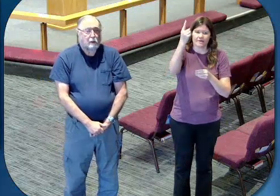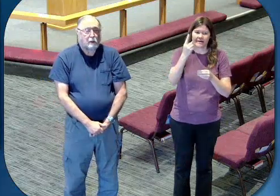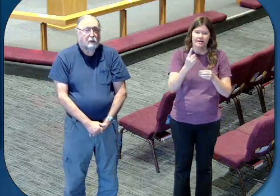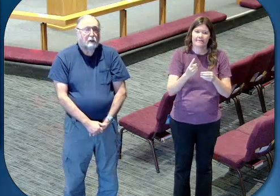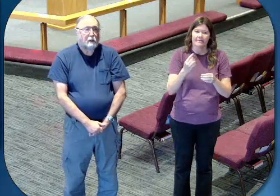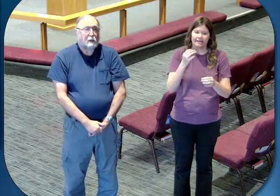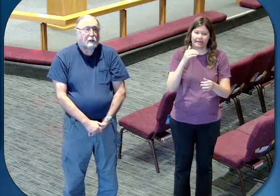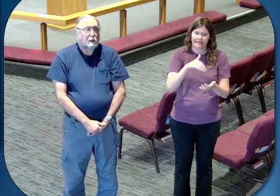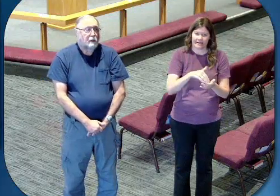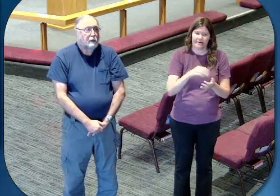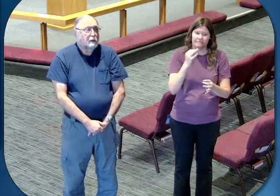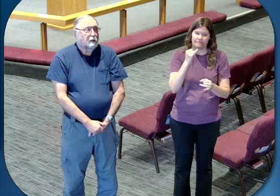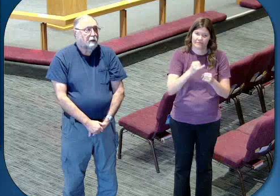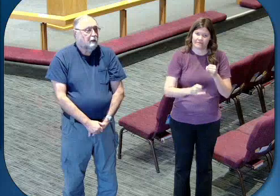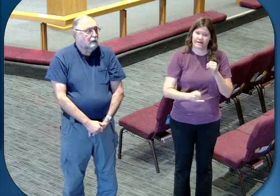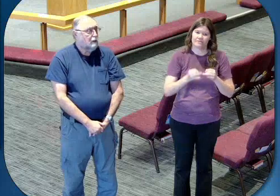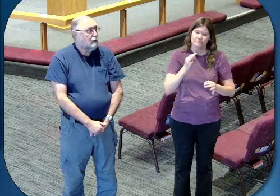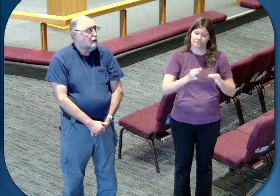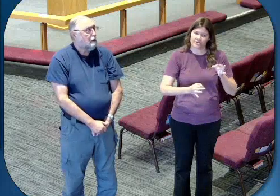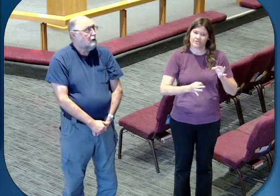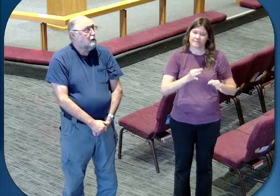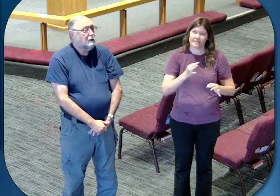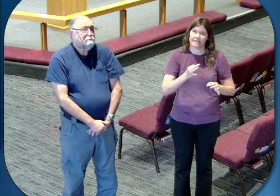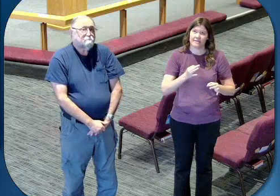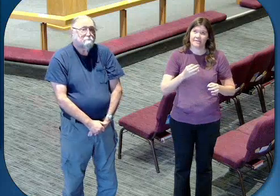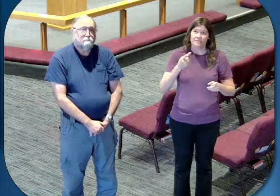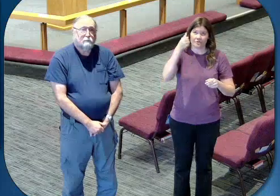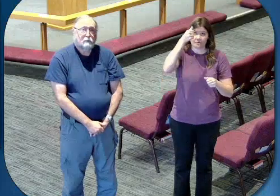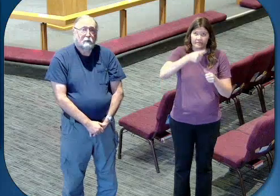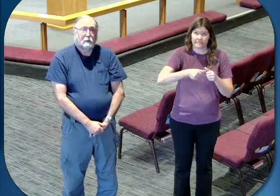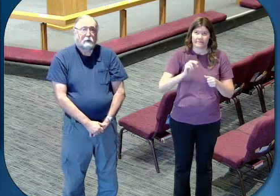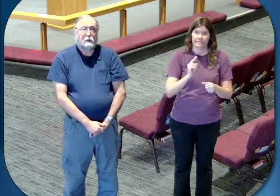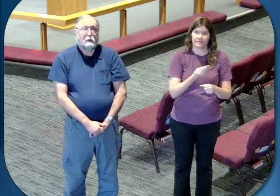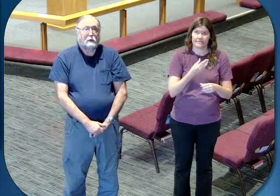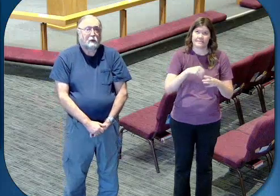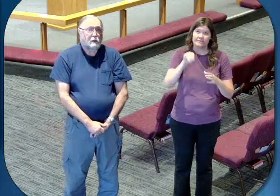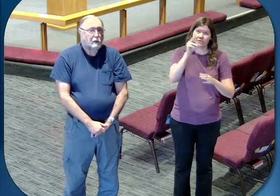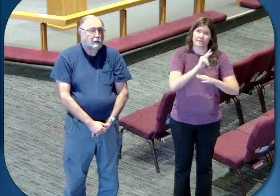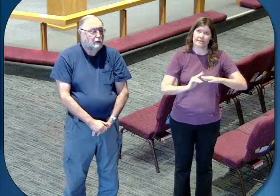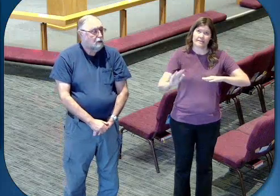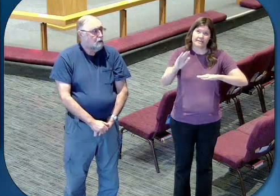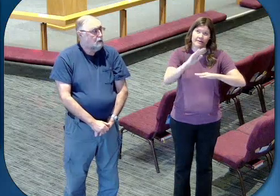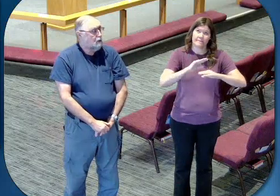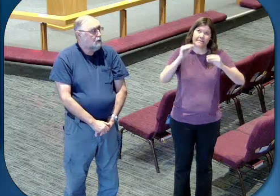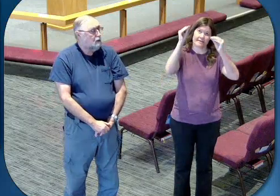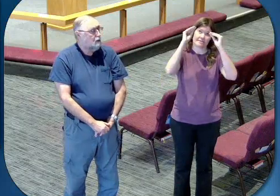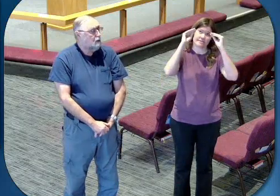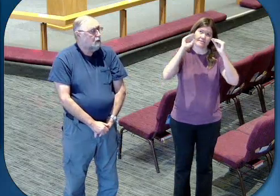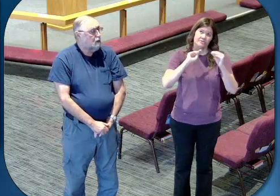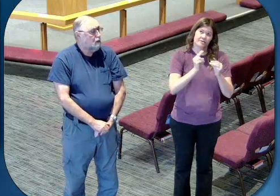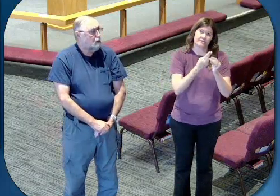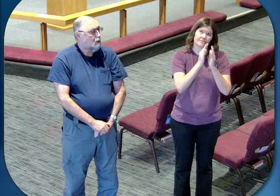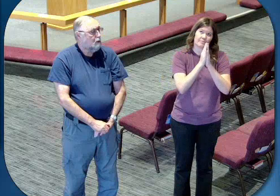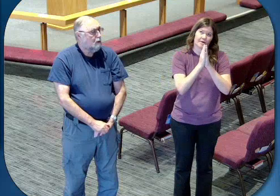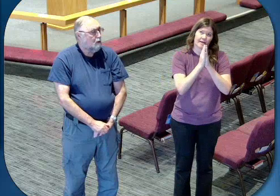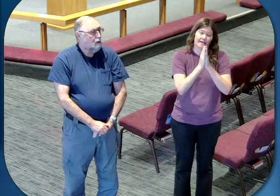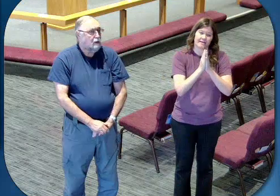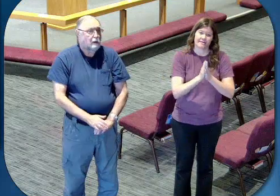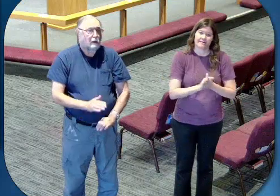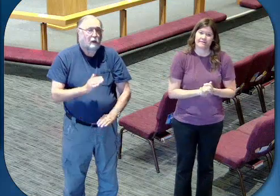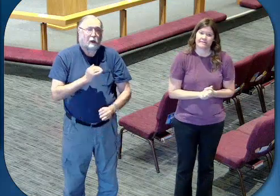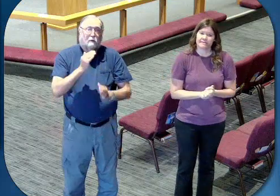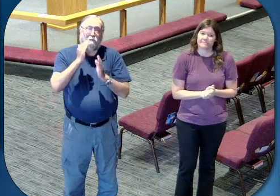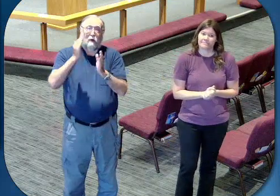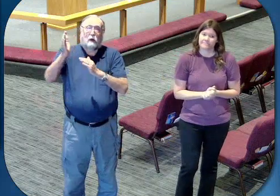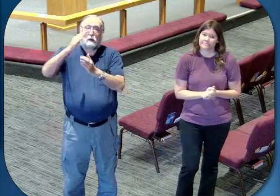for the final judgment. So remember us in your kingdom and teach us to pray. Our